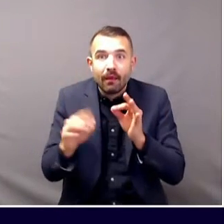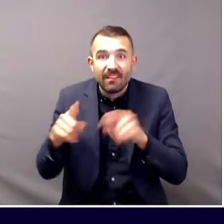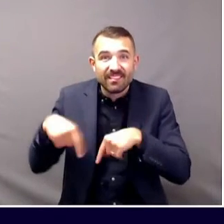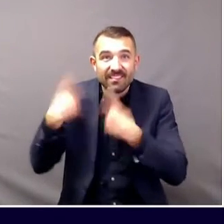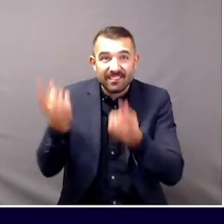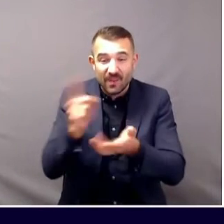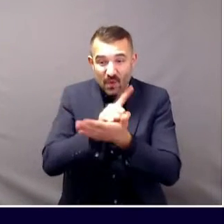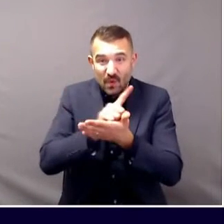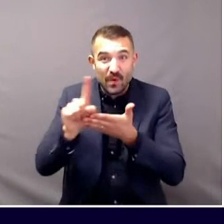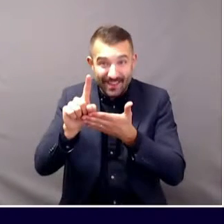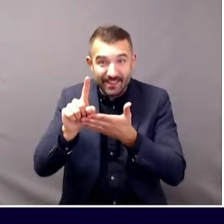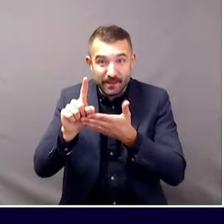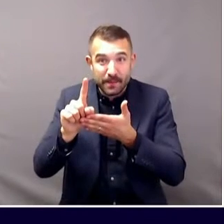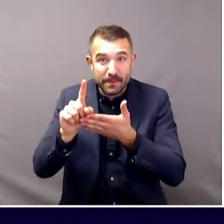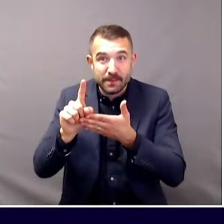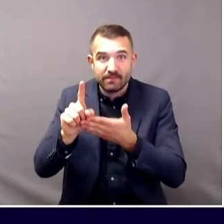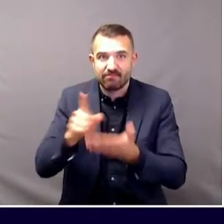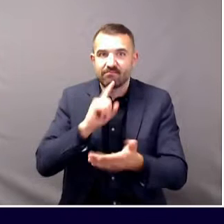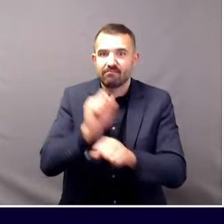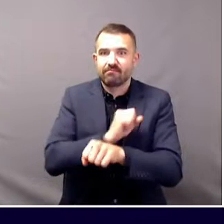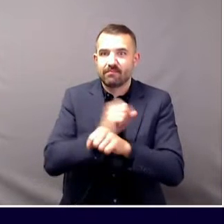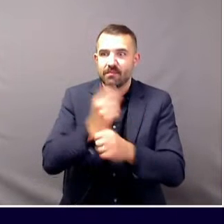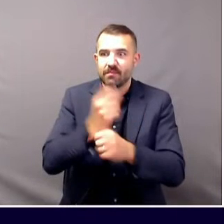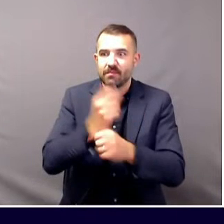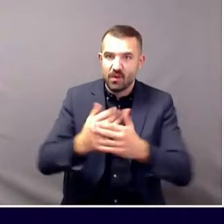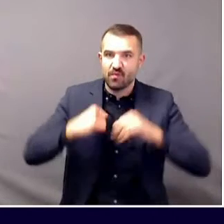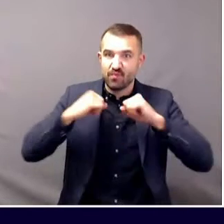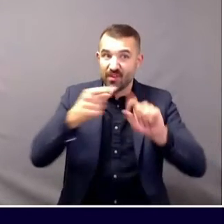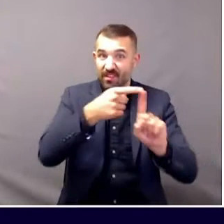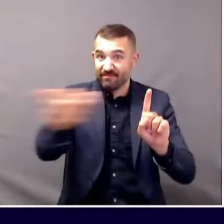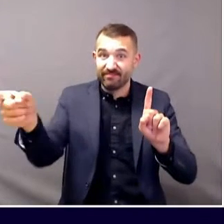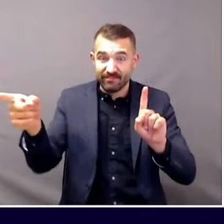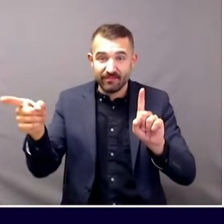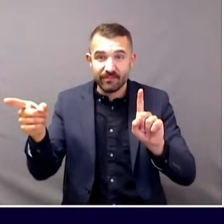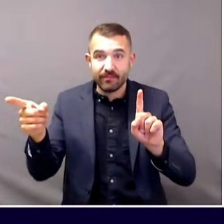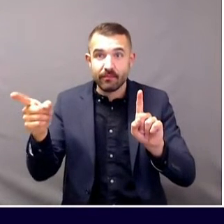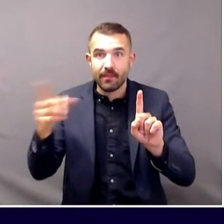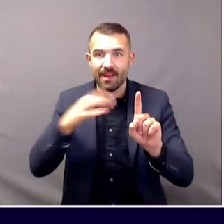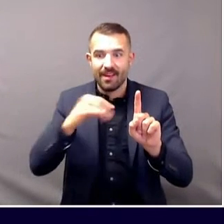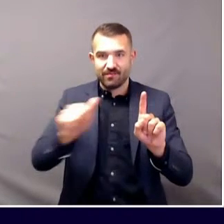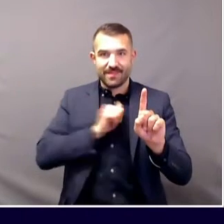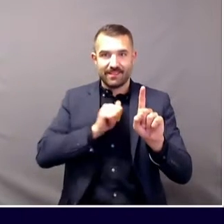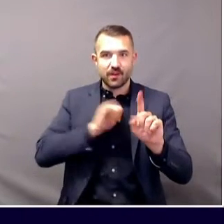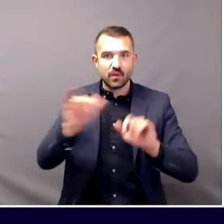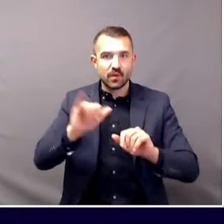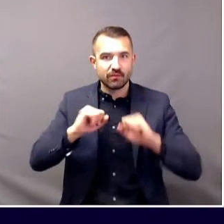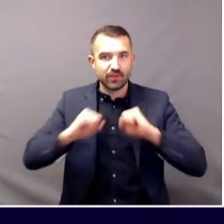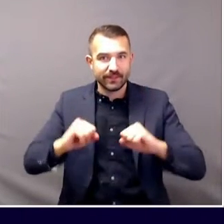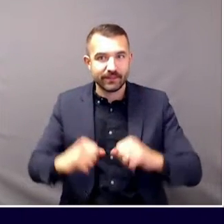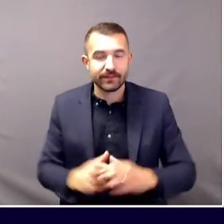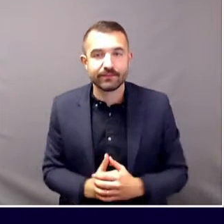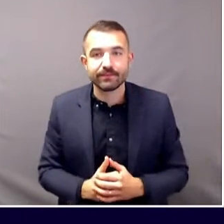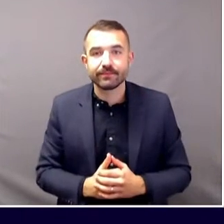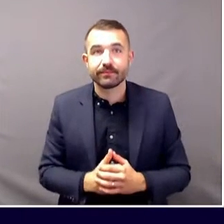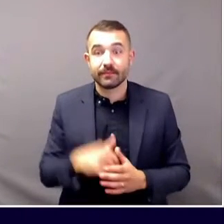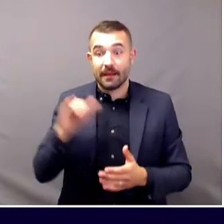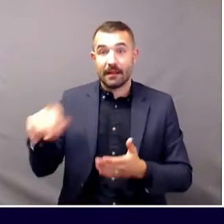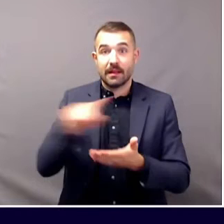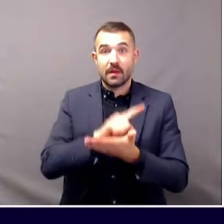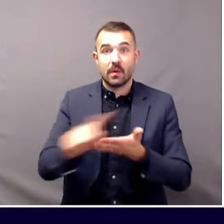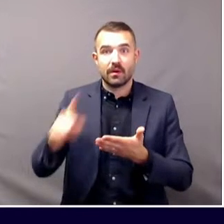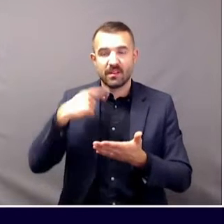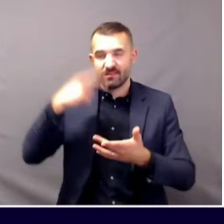only protect others, it can protect yourself. Today, we took another action, which is further refining our